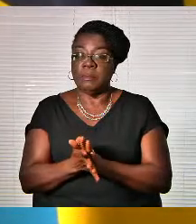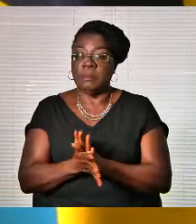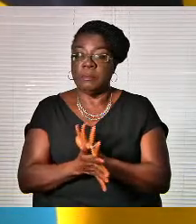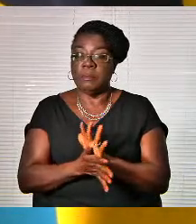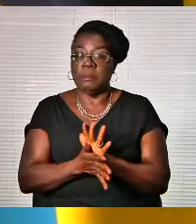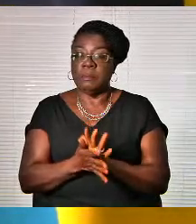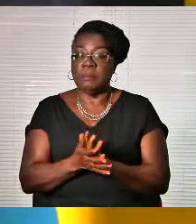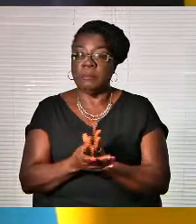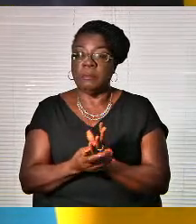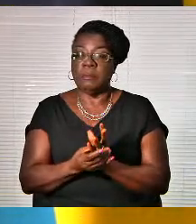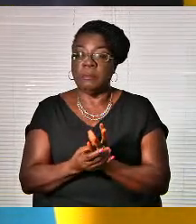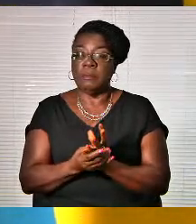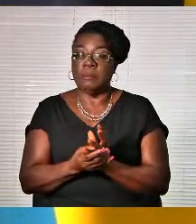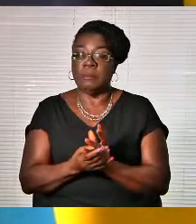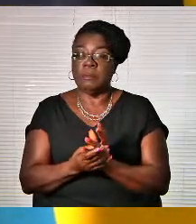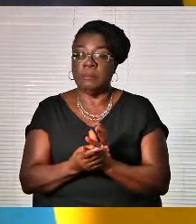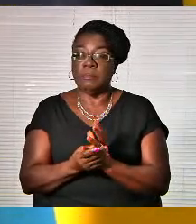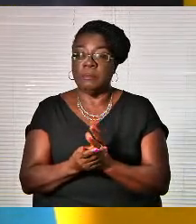Royston Jones.